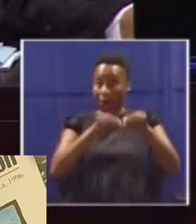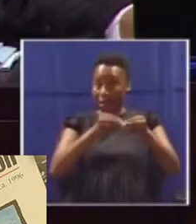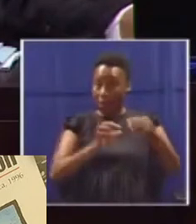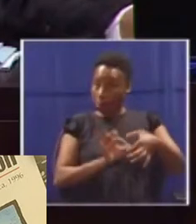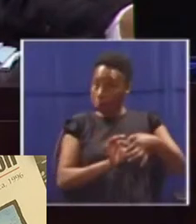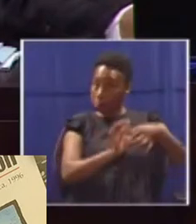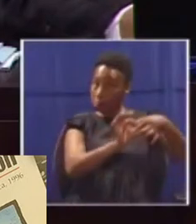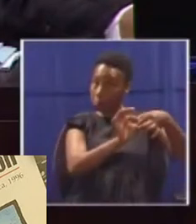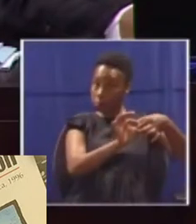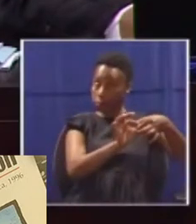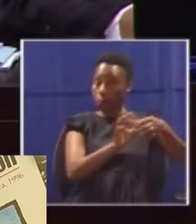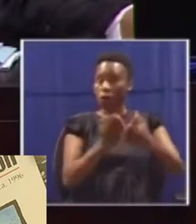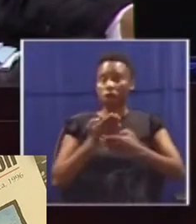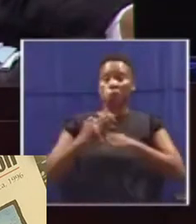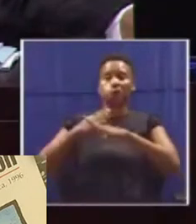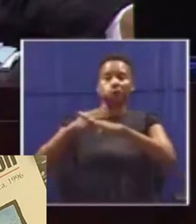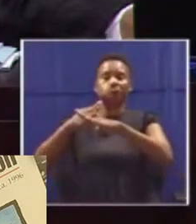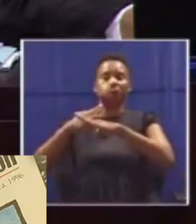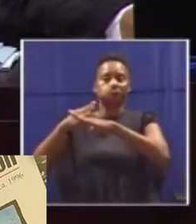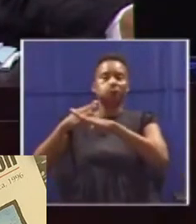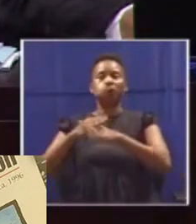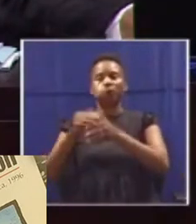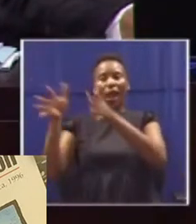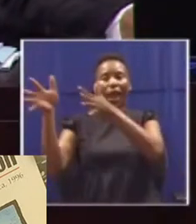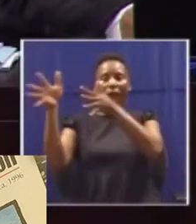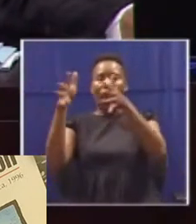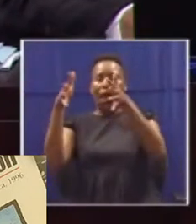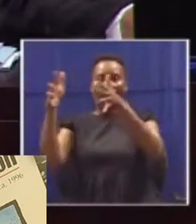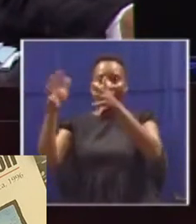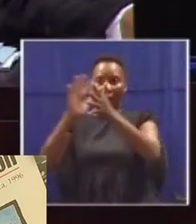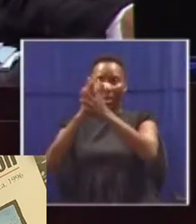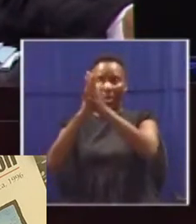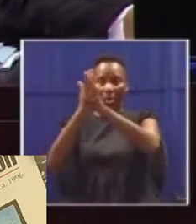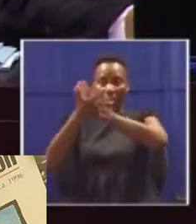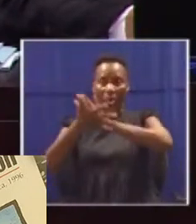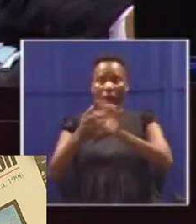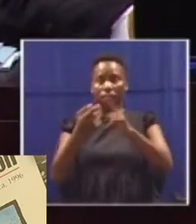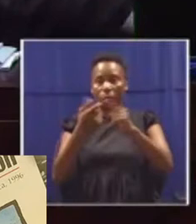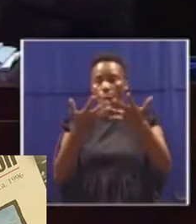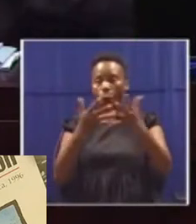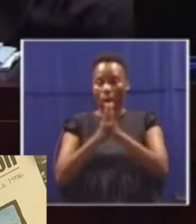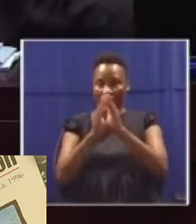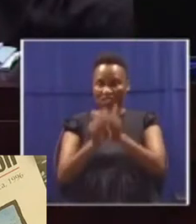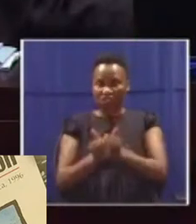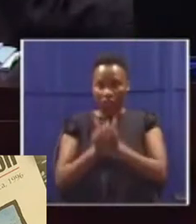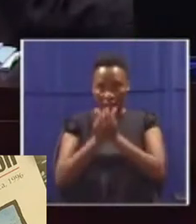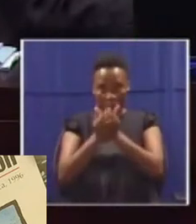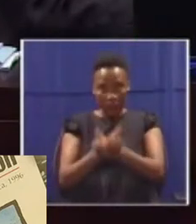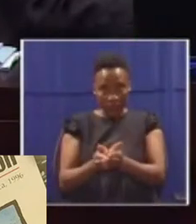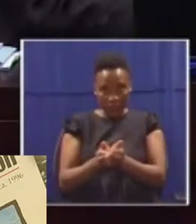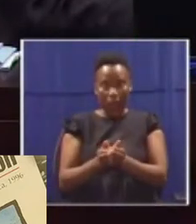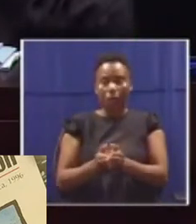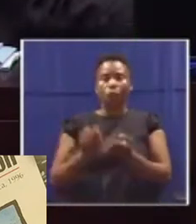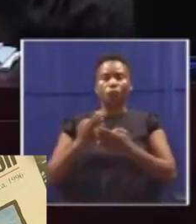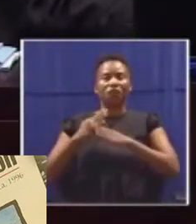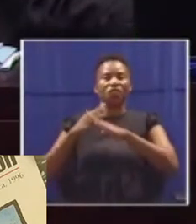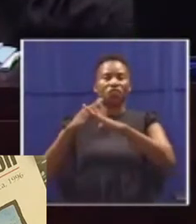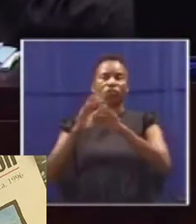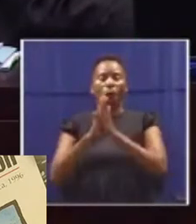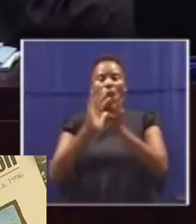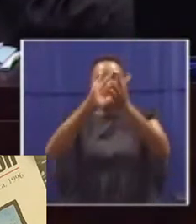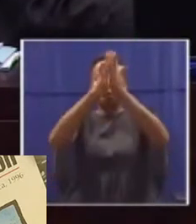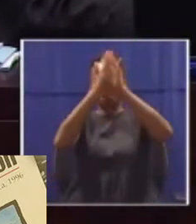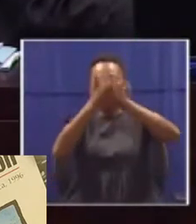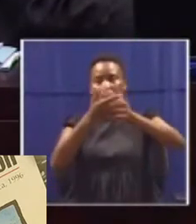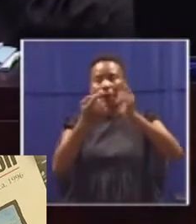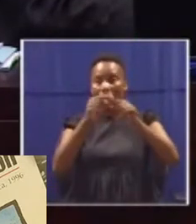relate to the prevention of air pollution from ships, the prevention of pollution by sewage